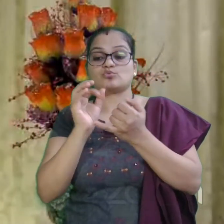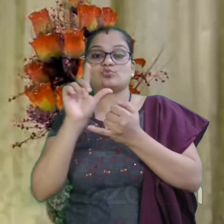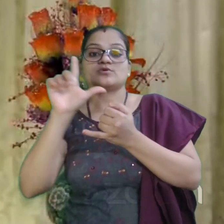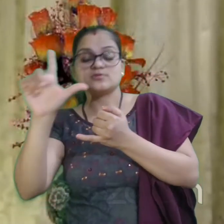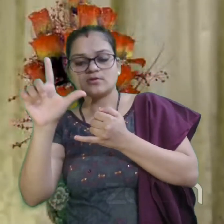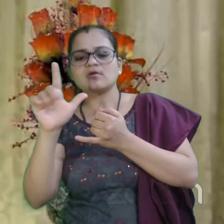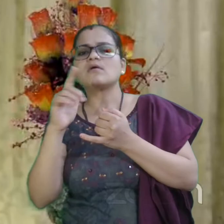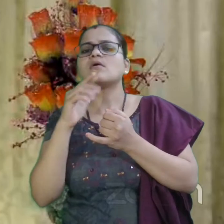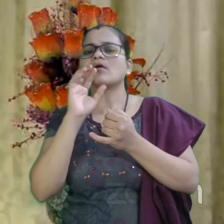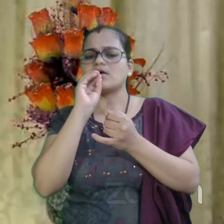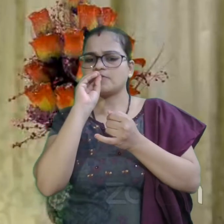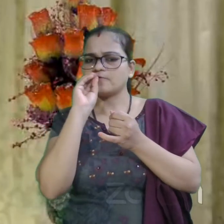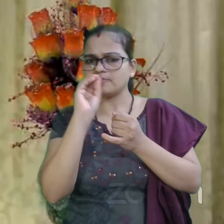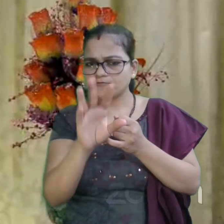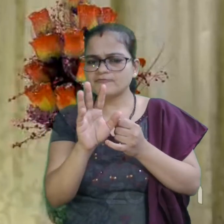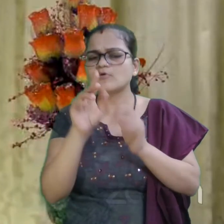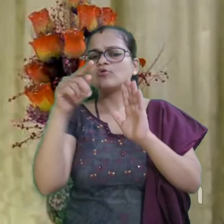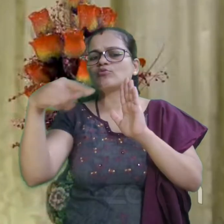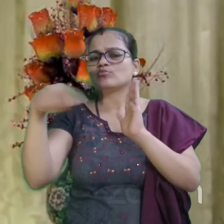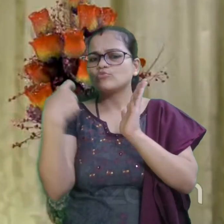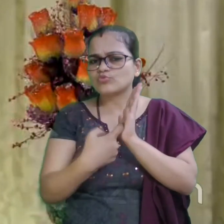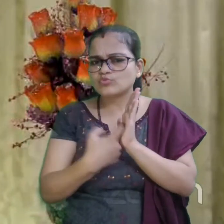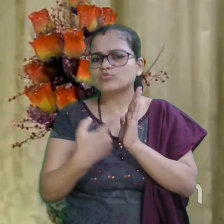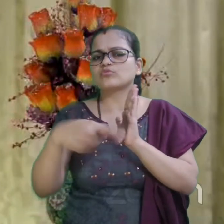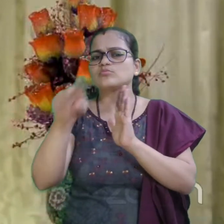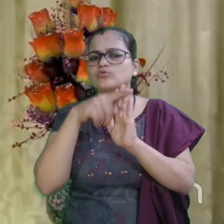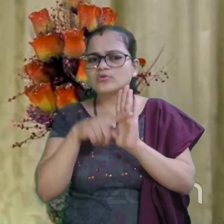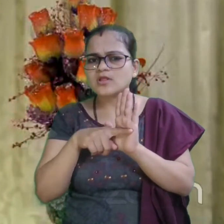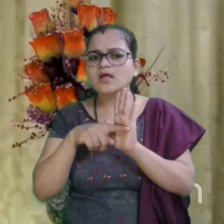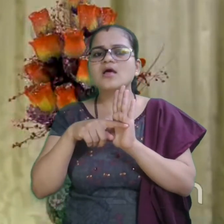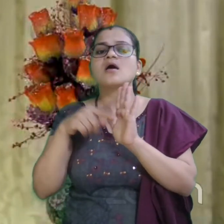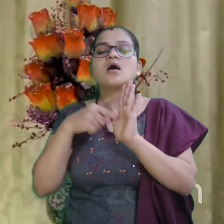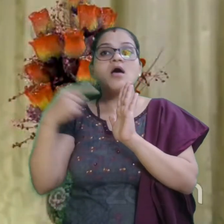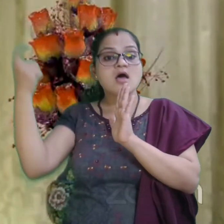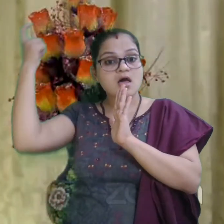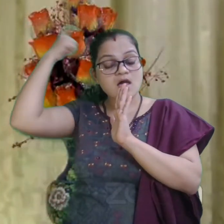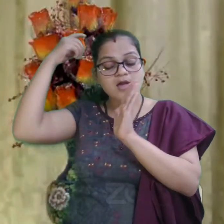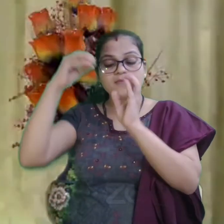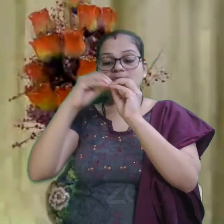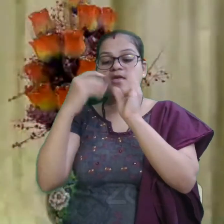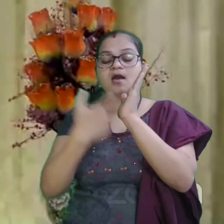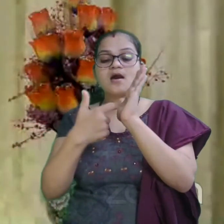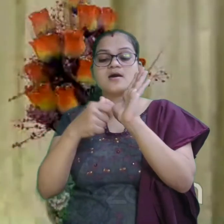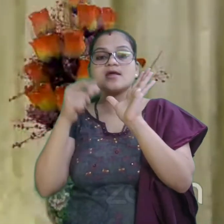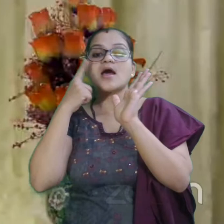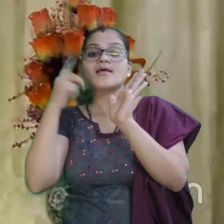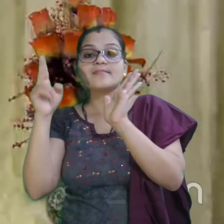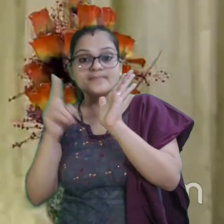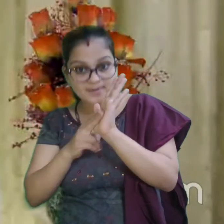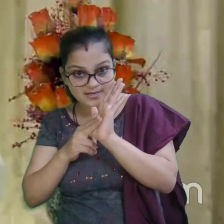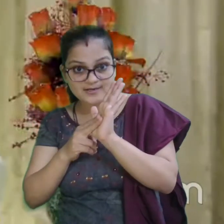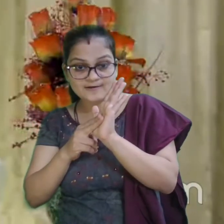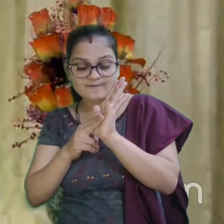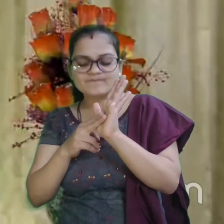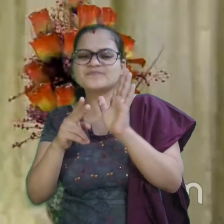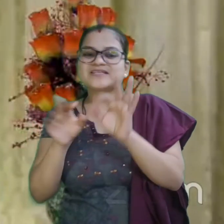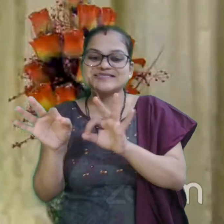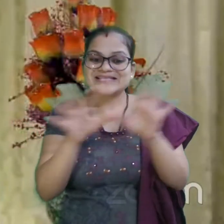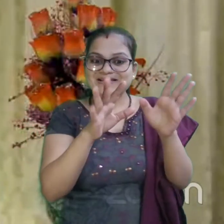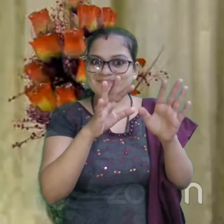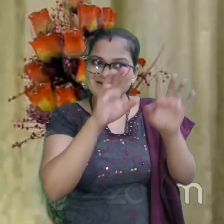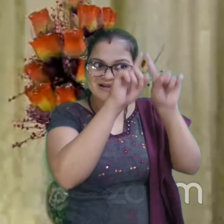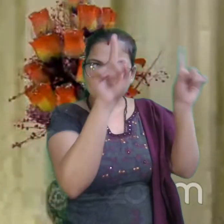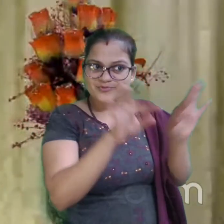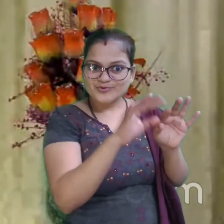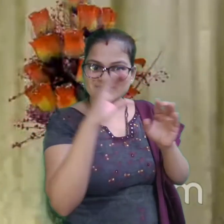as a programmer gives to the body, the whole of those instructions are being understood by our brain. So this brain is just like